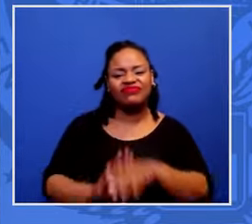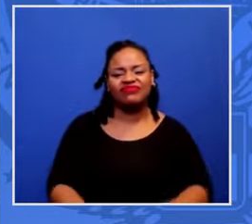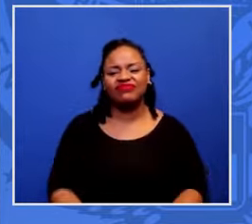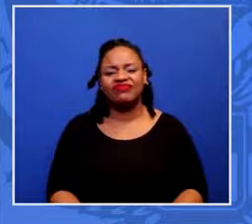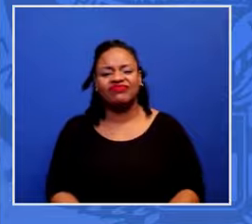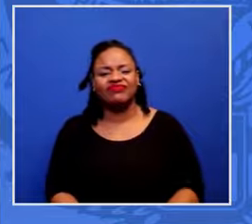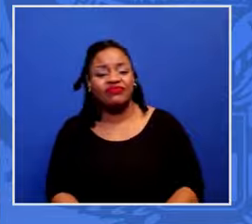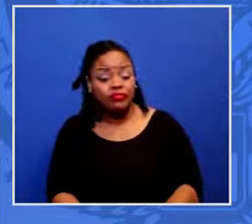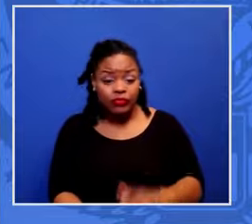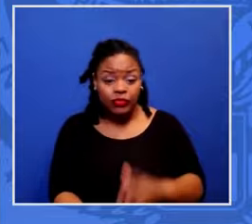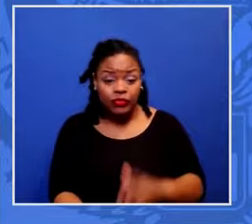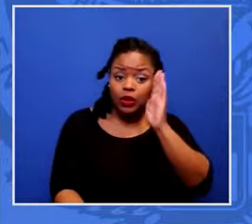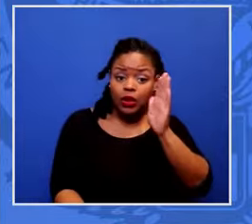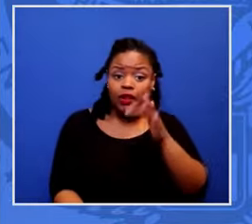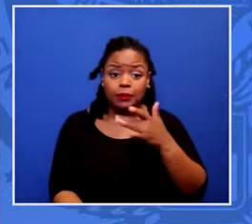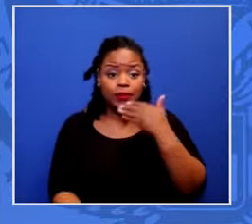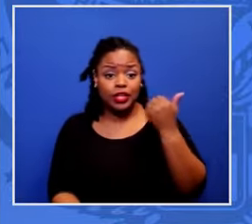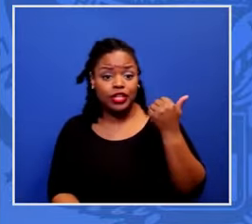It gets